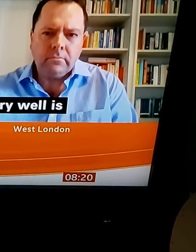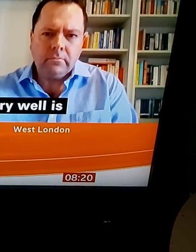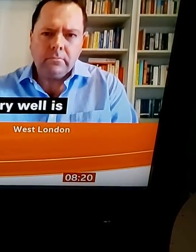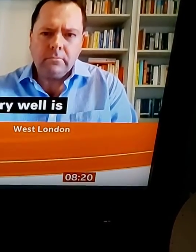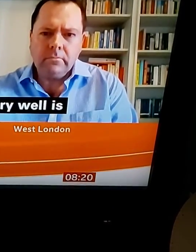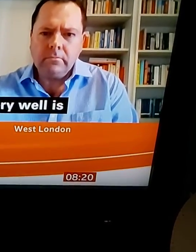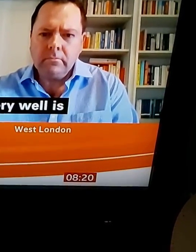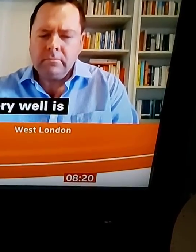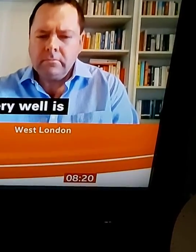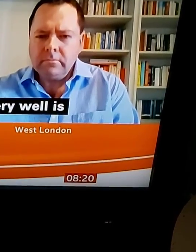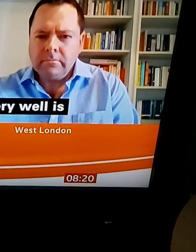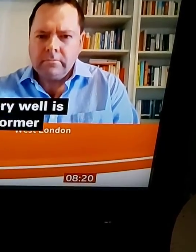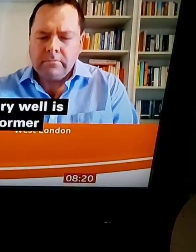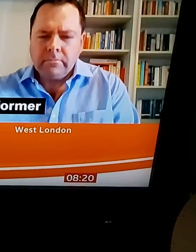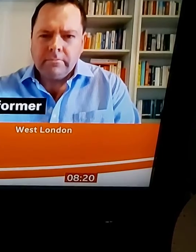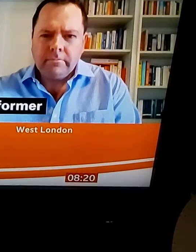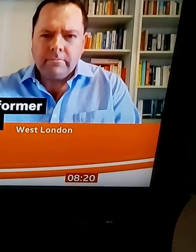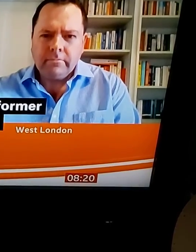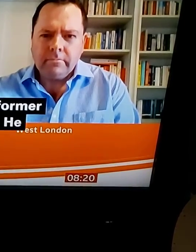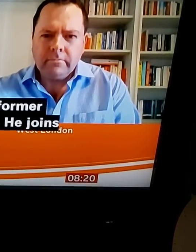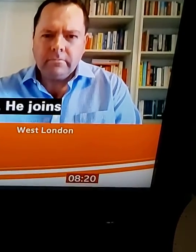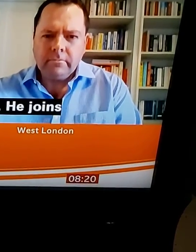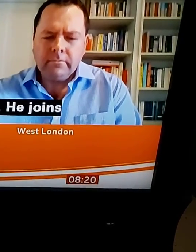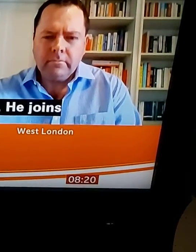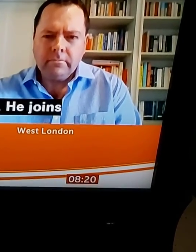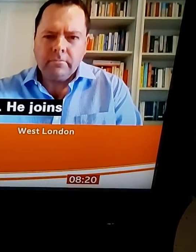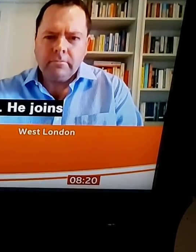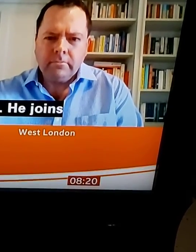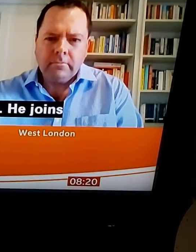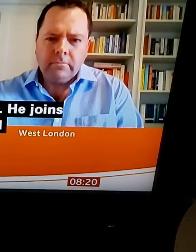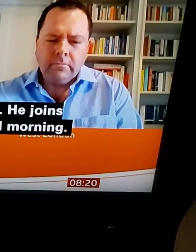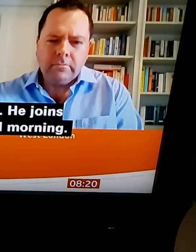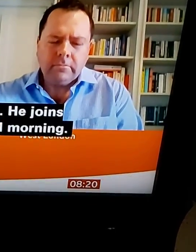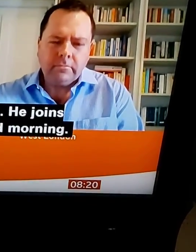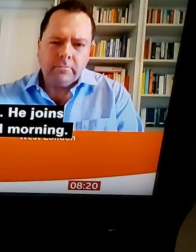now from West London. Good morning to you. Listening to Bill there talking about the power of